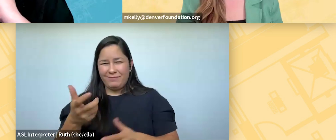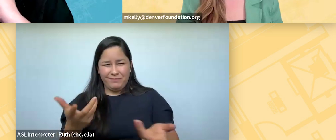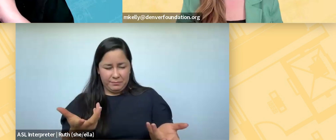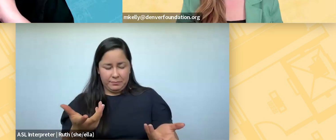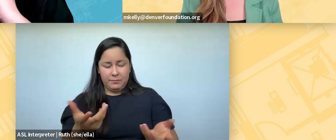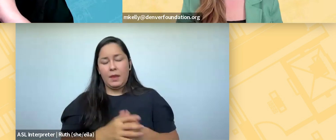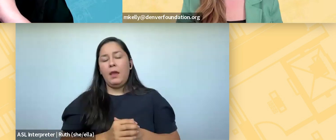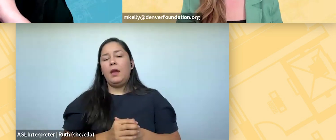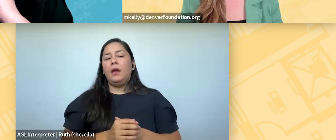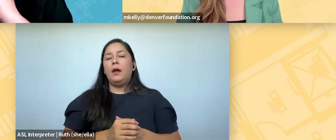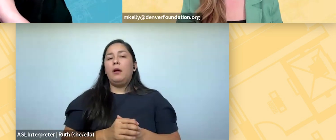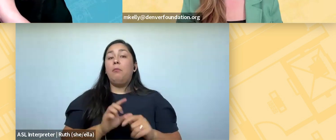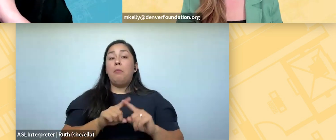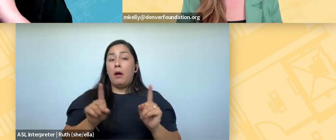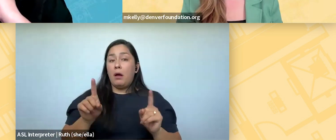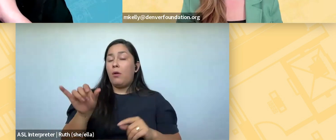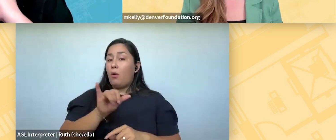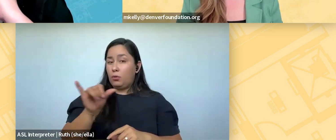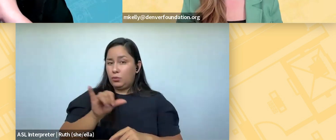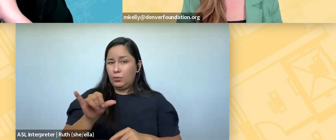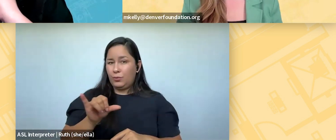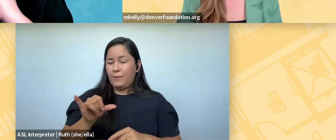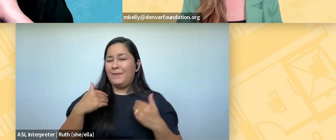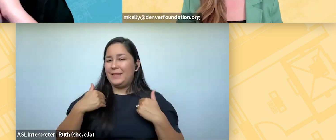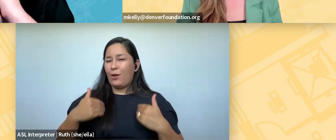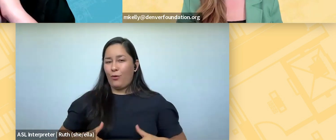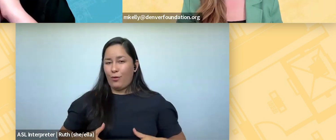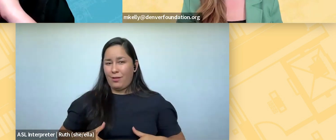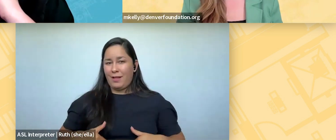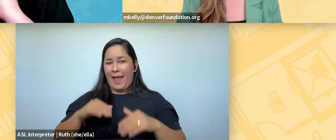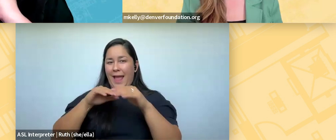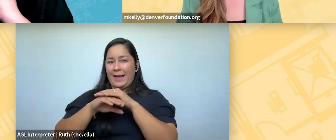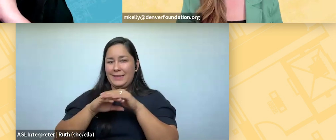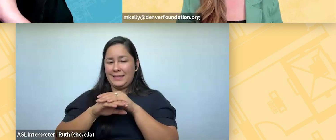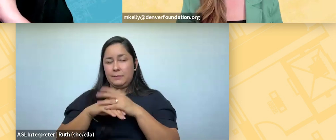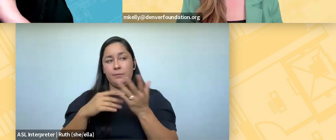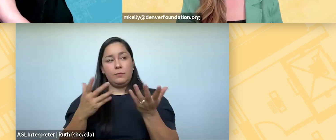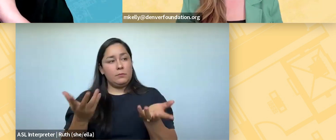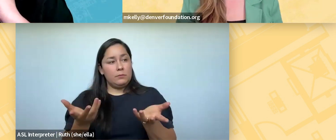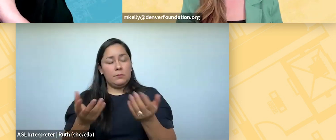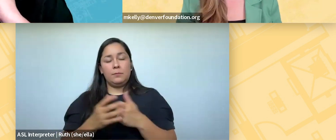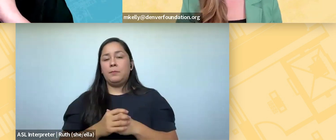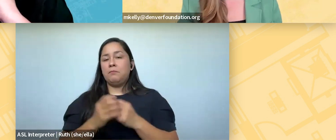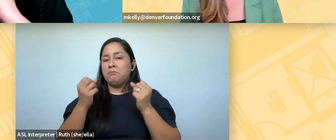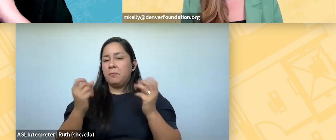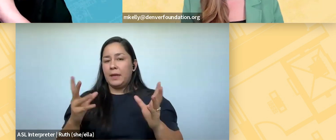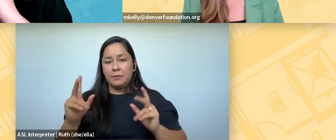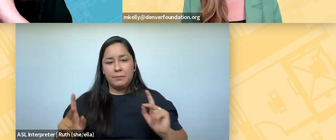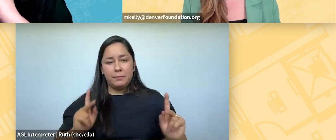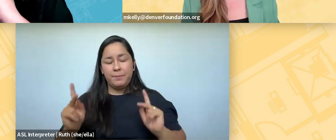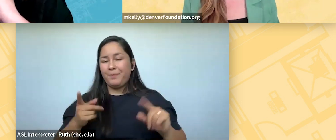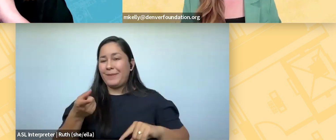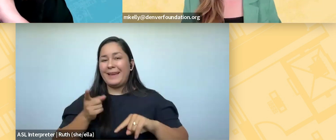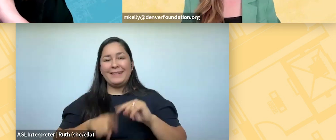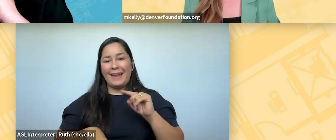have to do with the physical access to transportation. So there's a lot of folks that can't